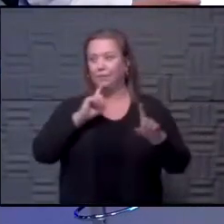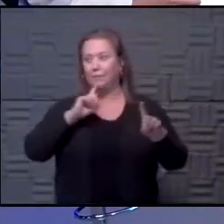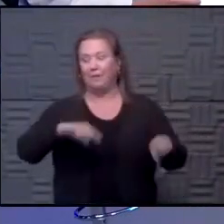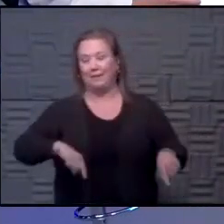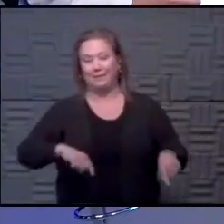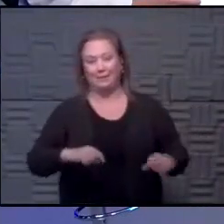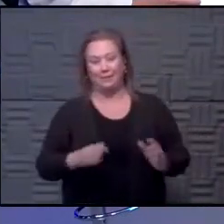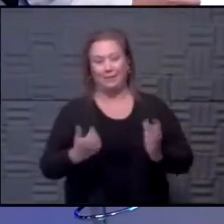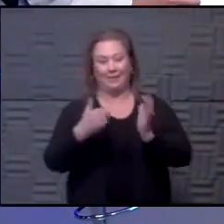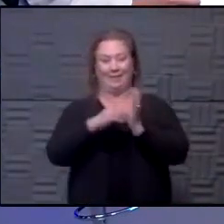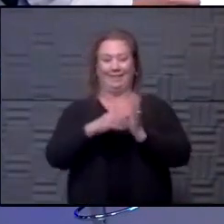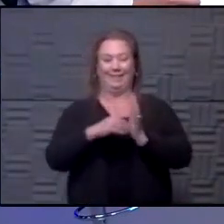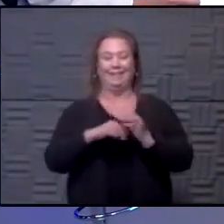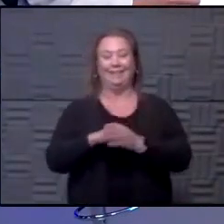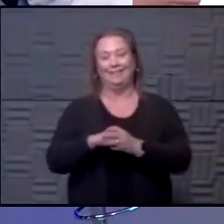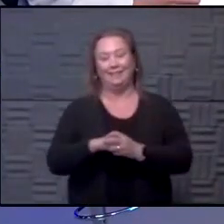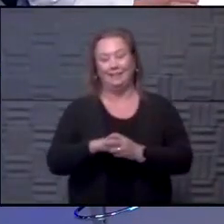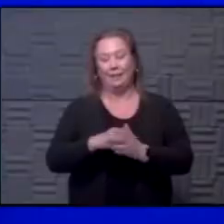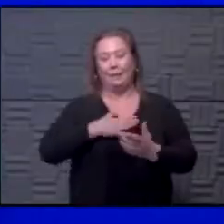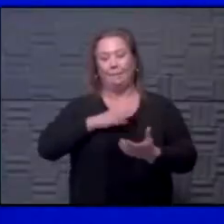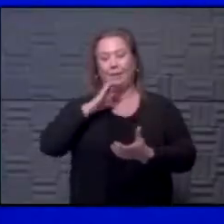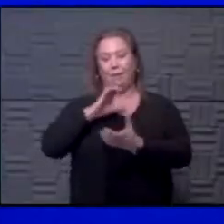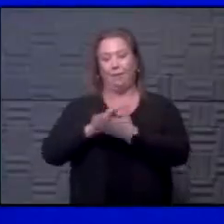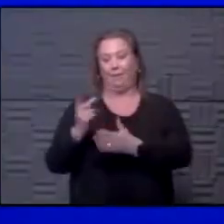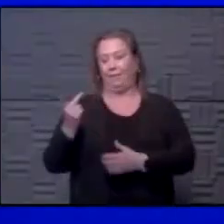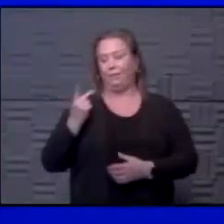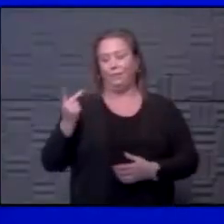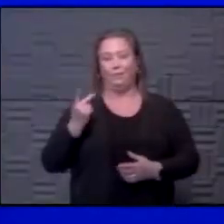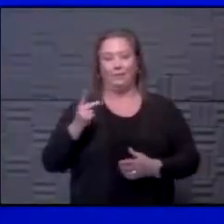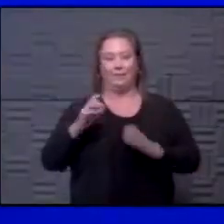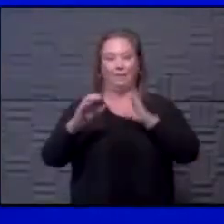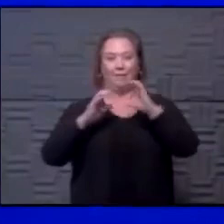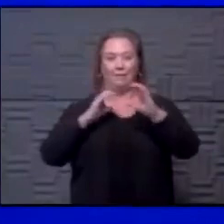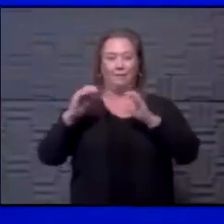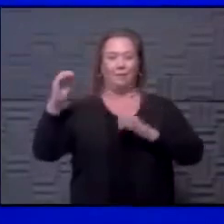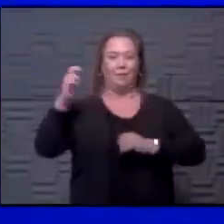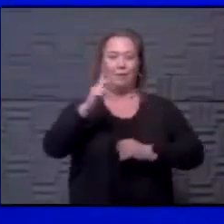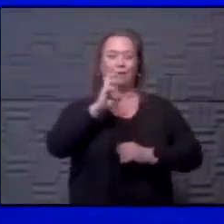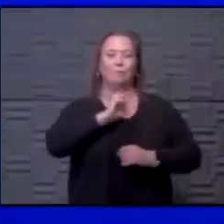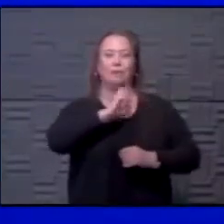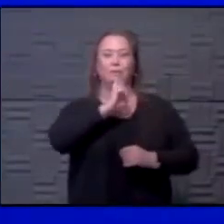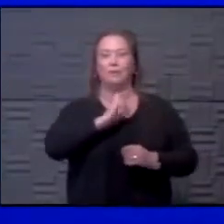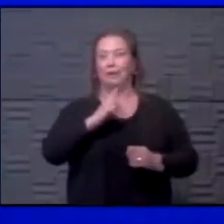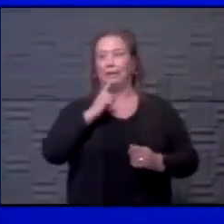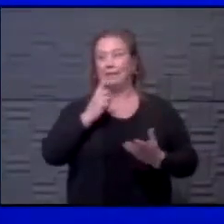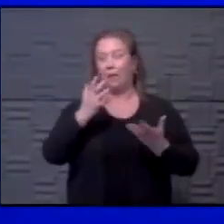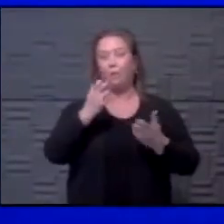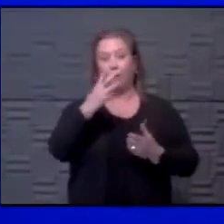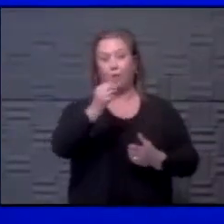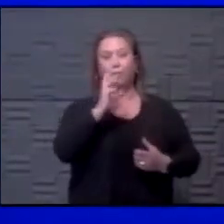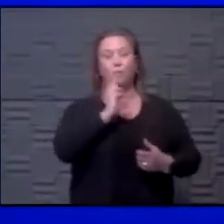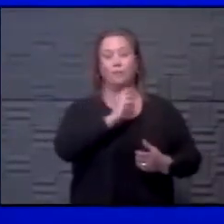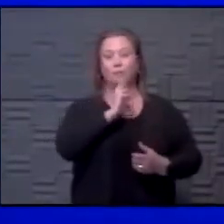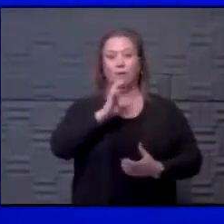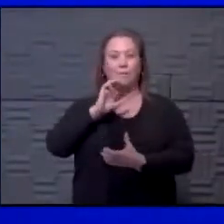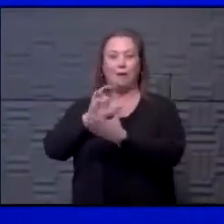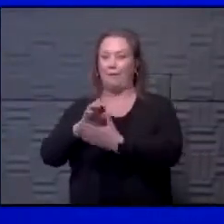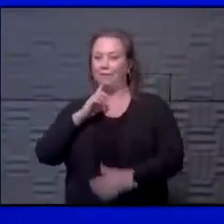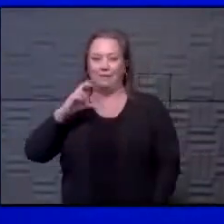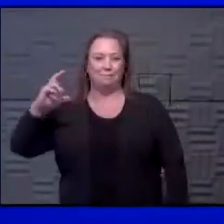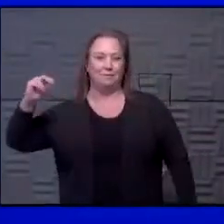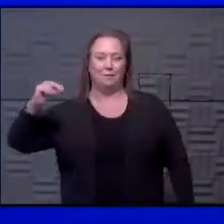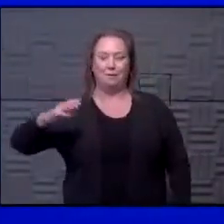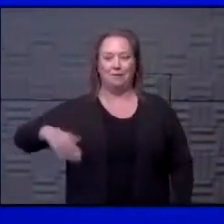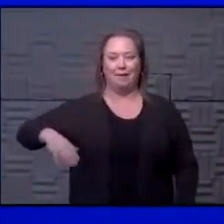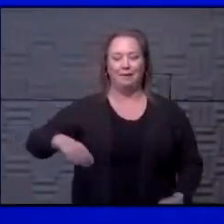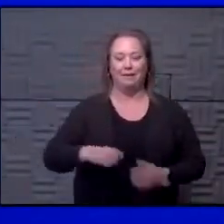too. So my wife and I have had this conversation. We go back to restaurants, and I'm like, you know, I want to go. And she's like, nah, not yet.